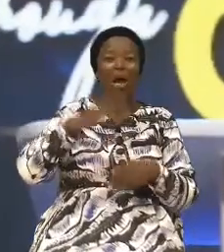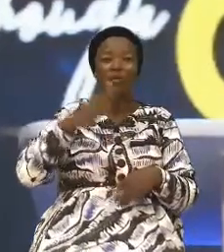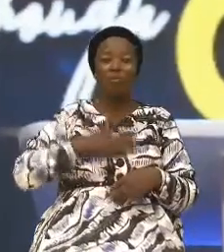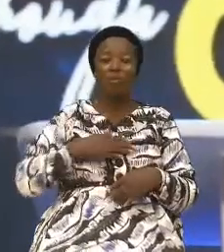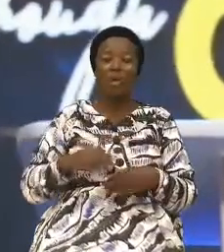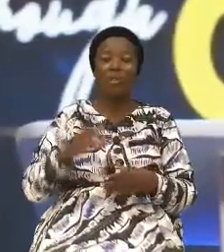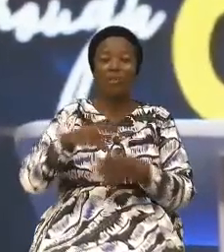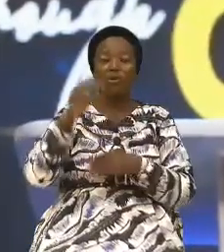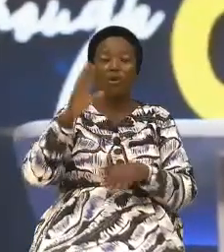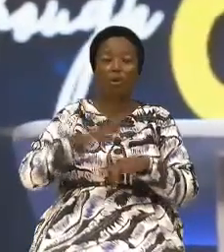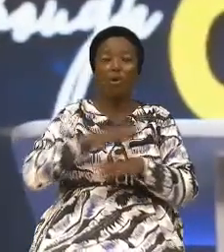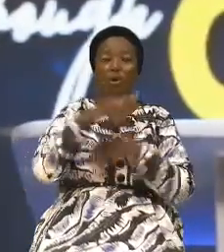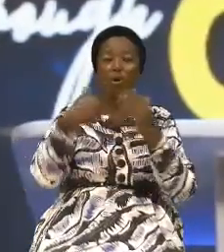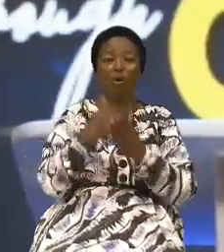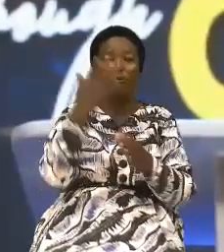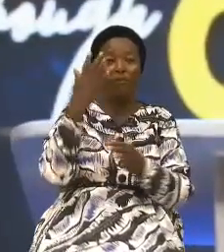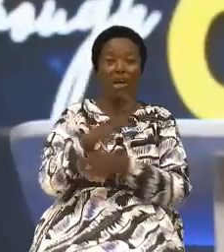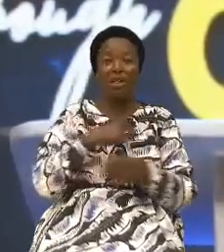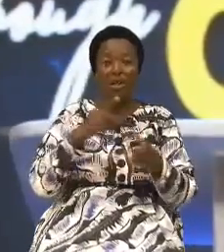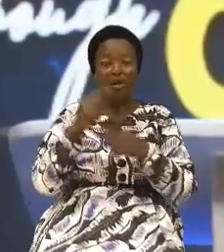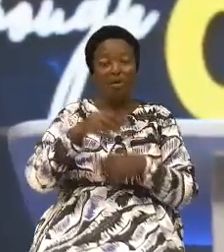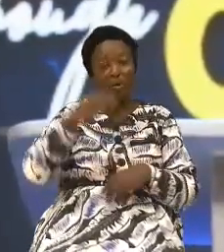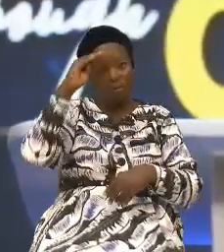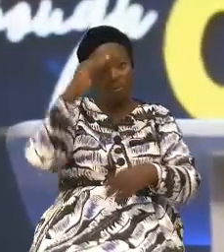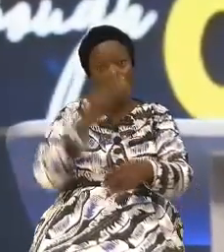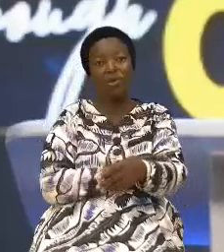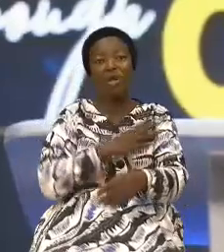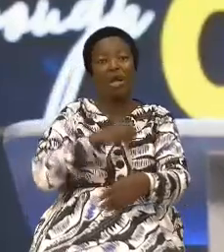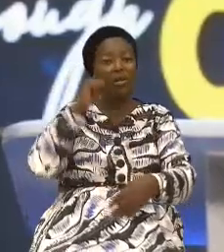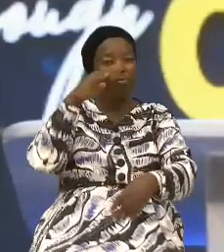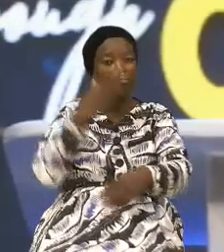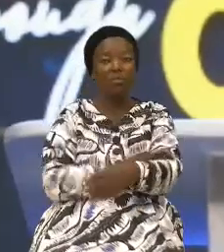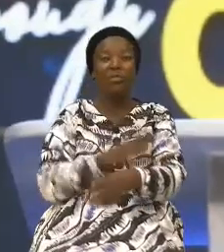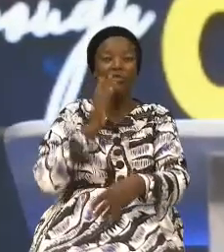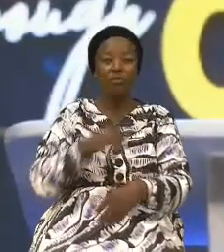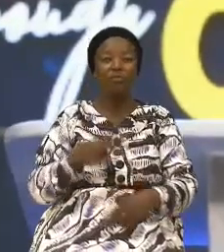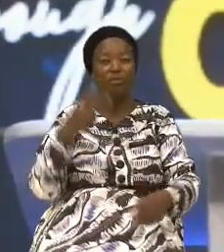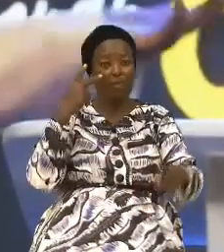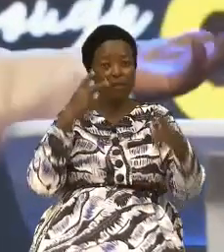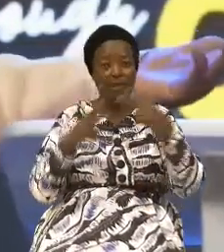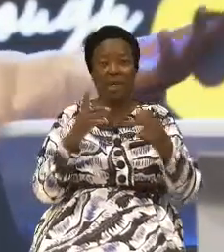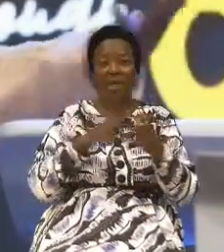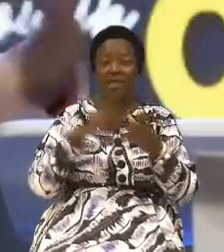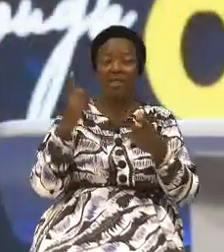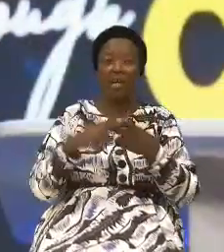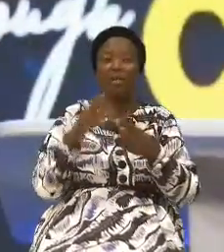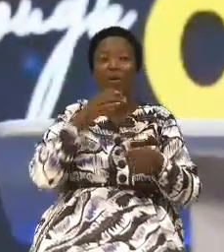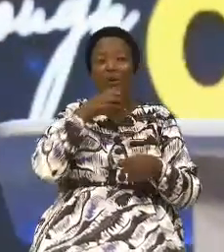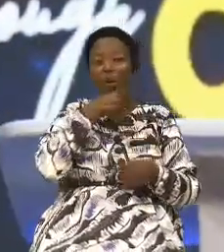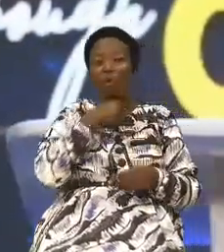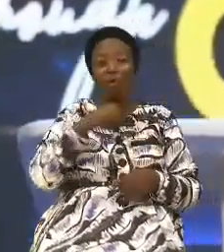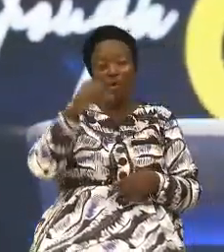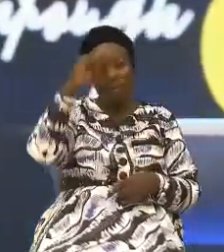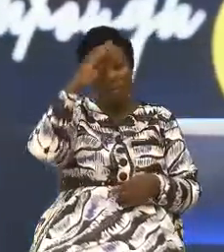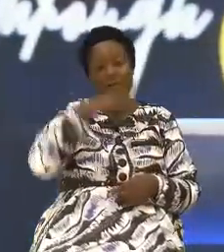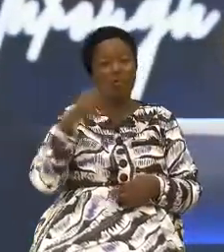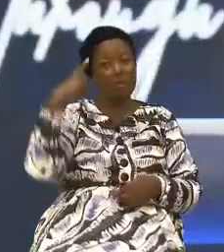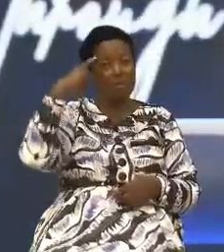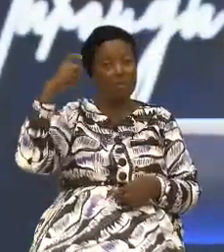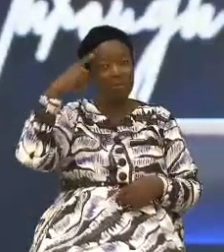shall prophesy. Your old men shall dream dreams, and your young men shall